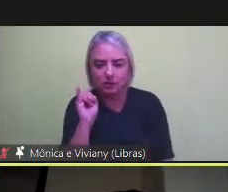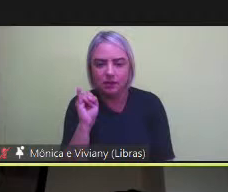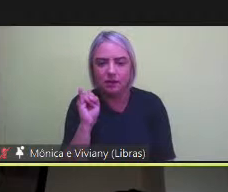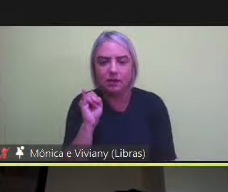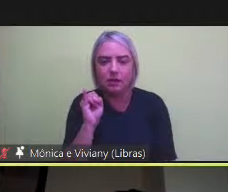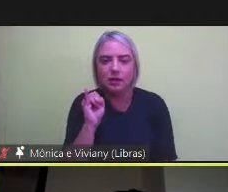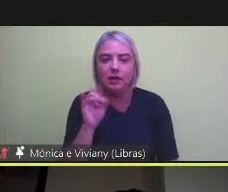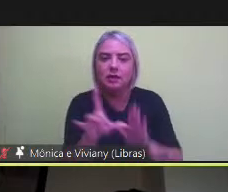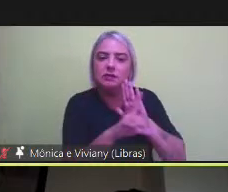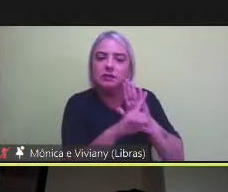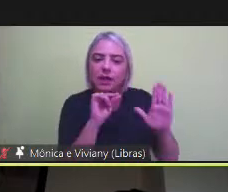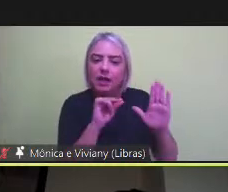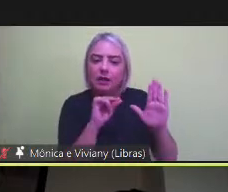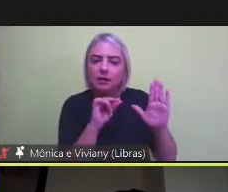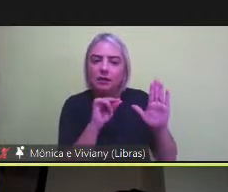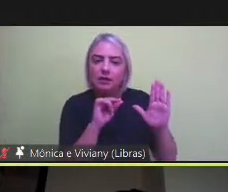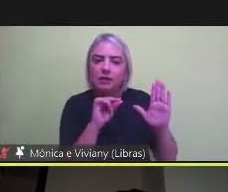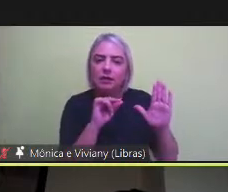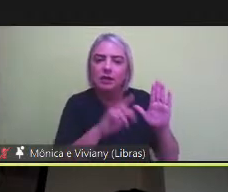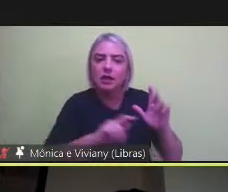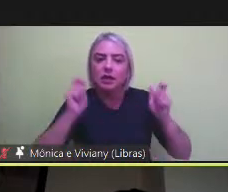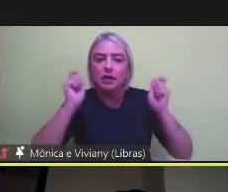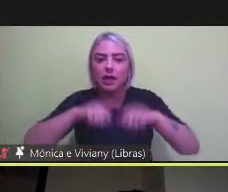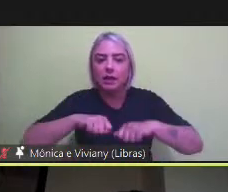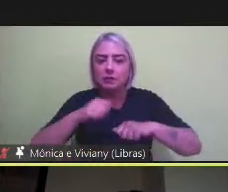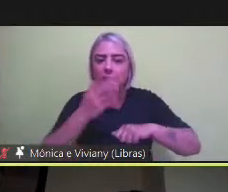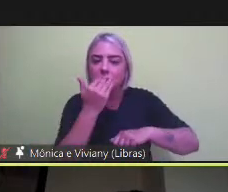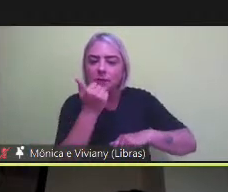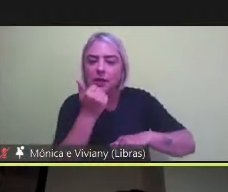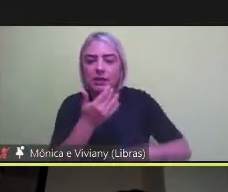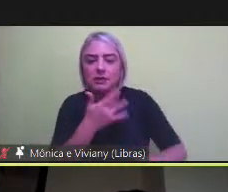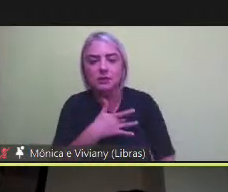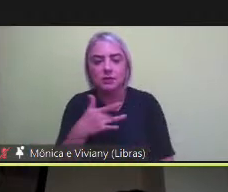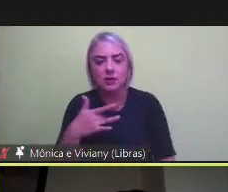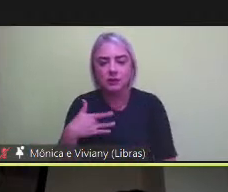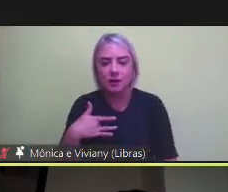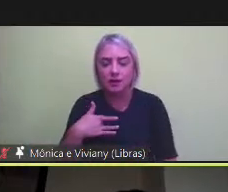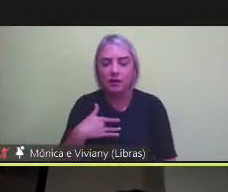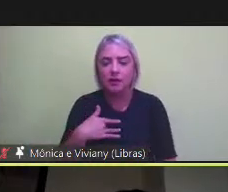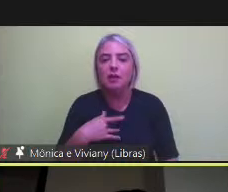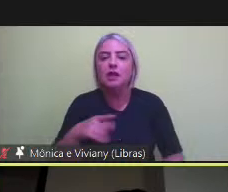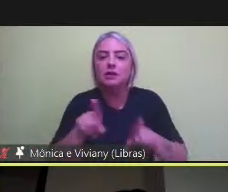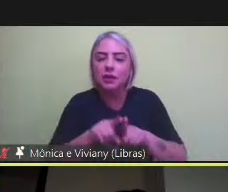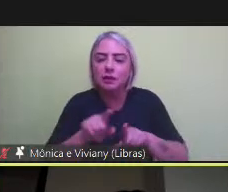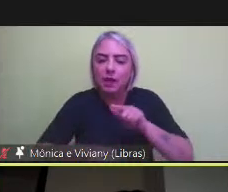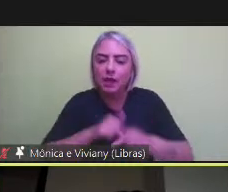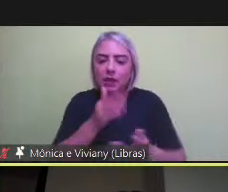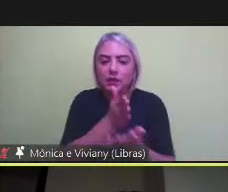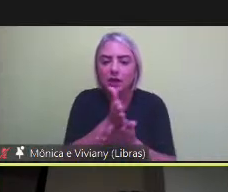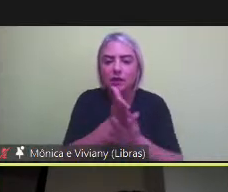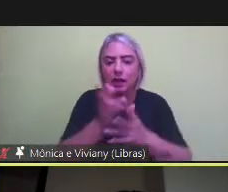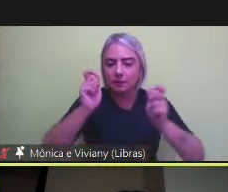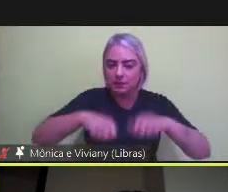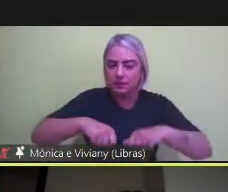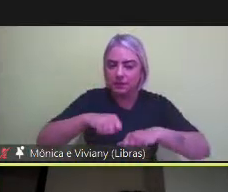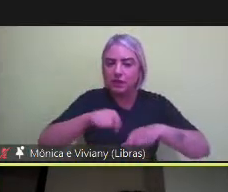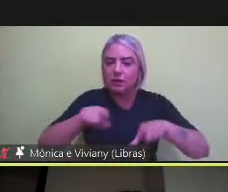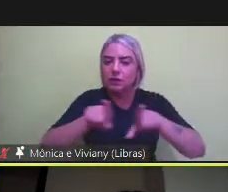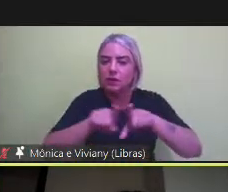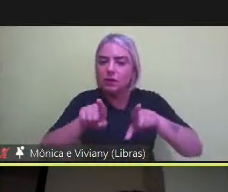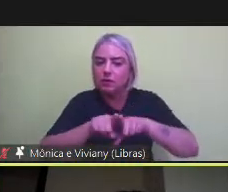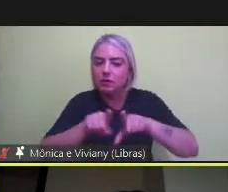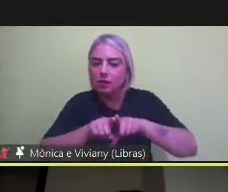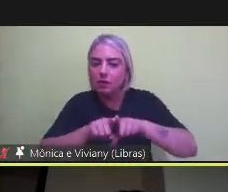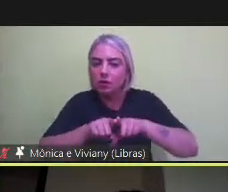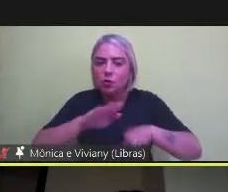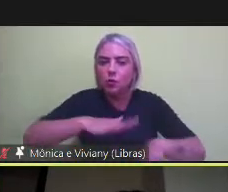areas, like, and with a highlight to the area for the production of healthy food, namely the access of